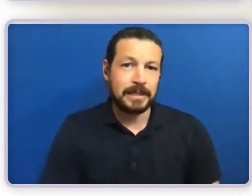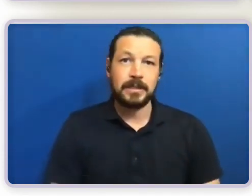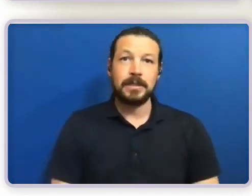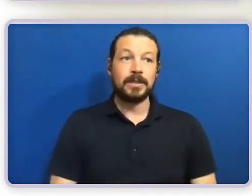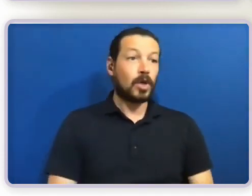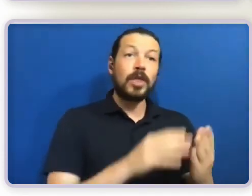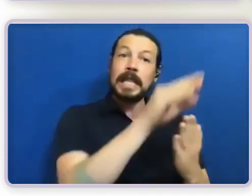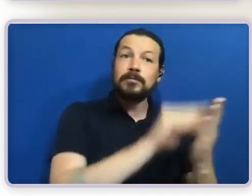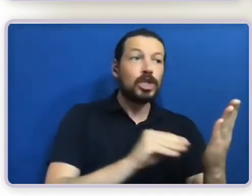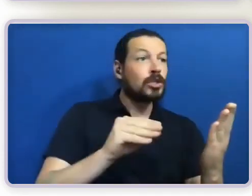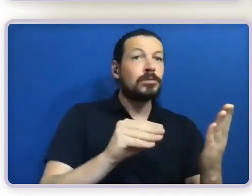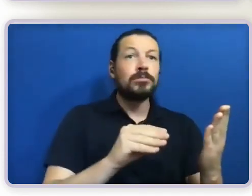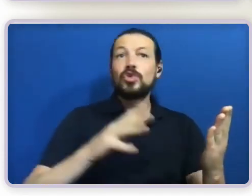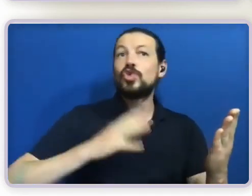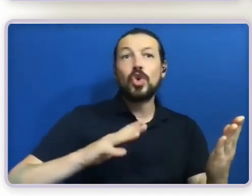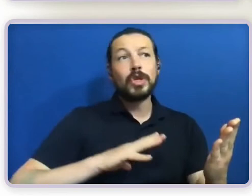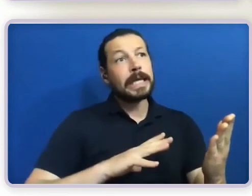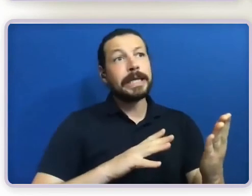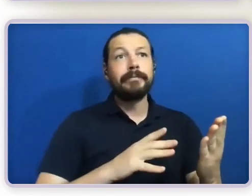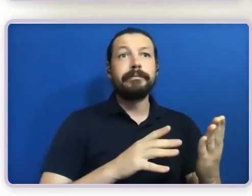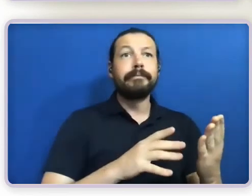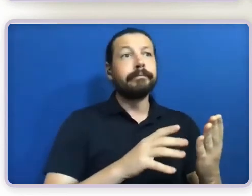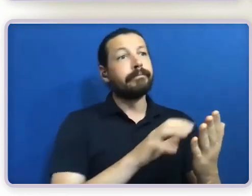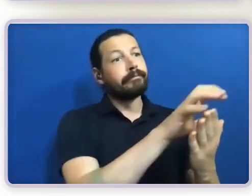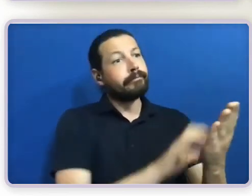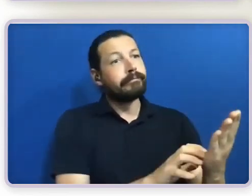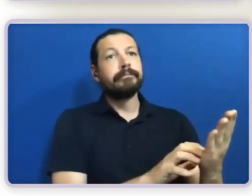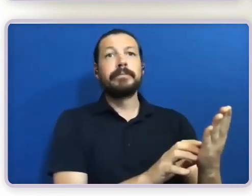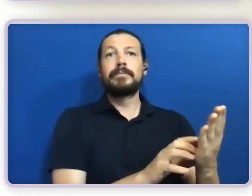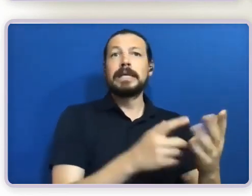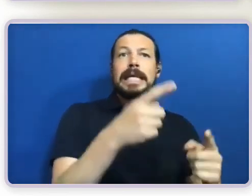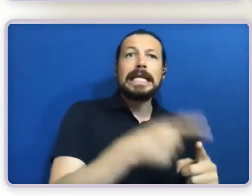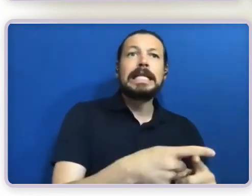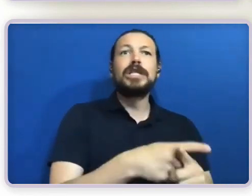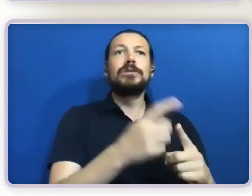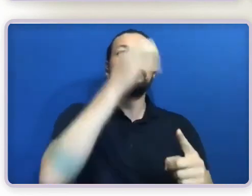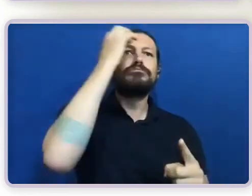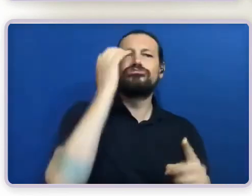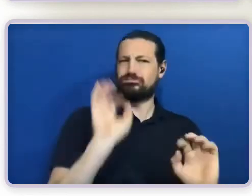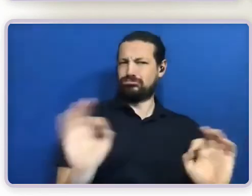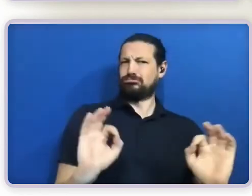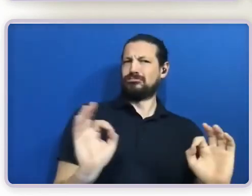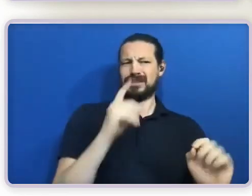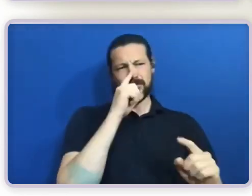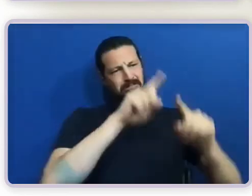to be, amazingly well written. There are some